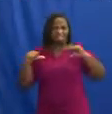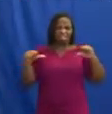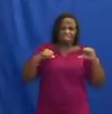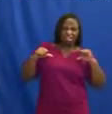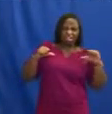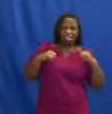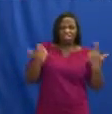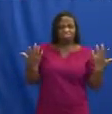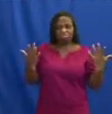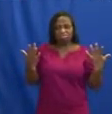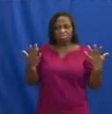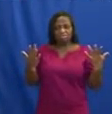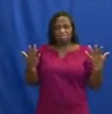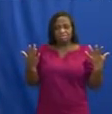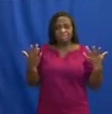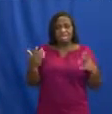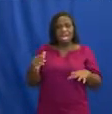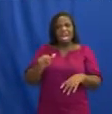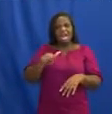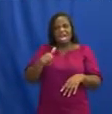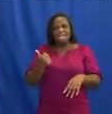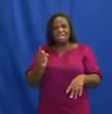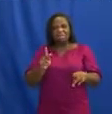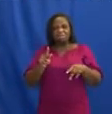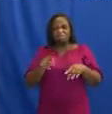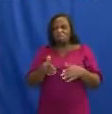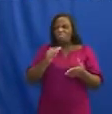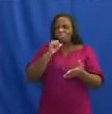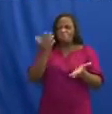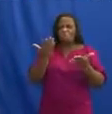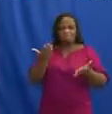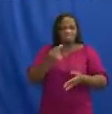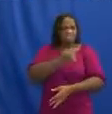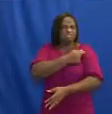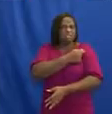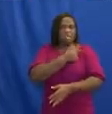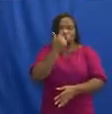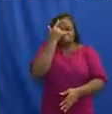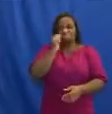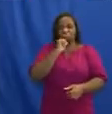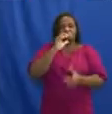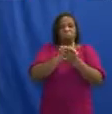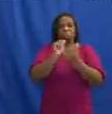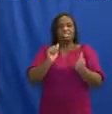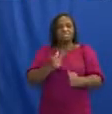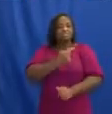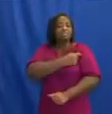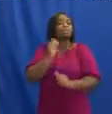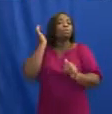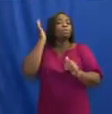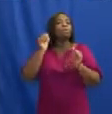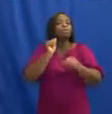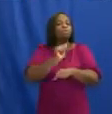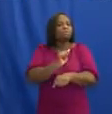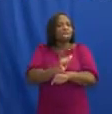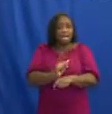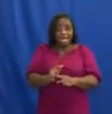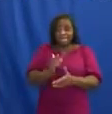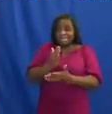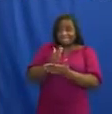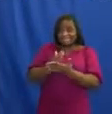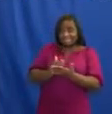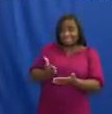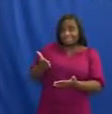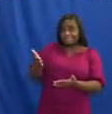vaccine. Others will express reservations about its efficacy, with some taking